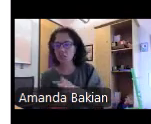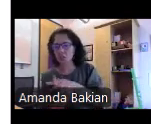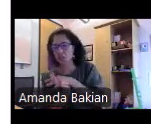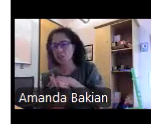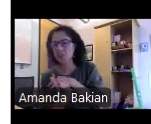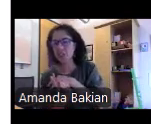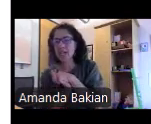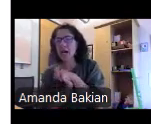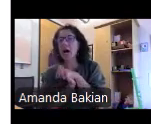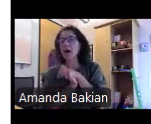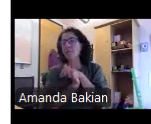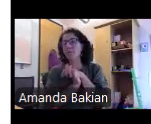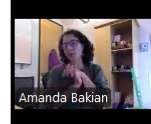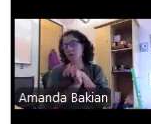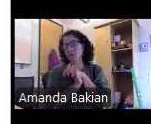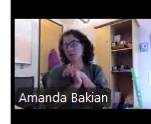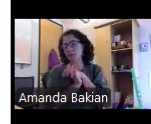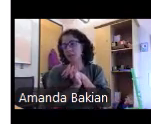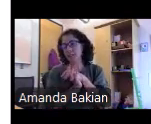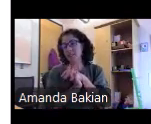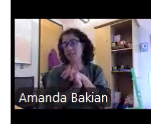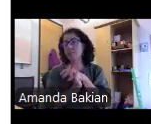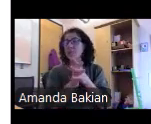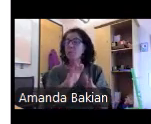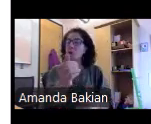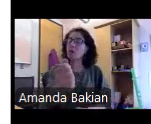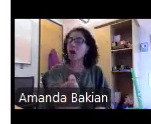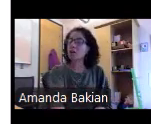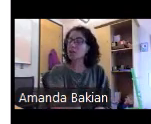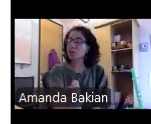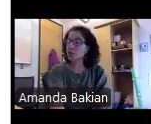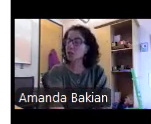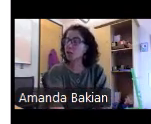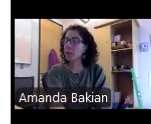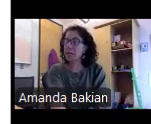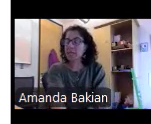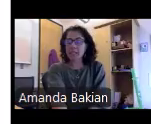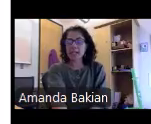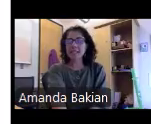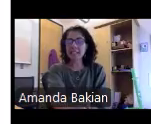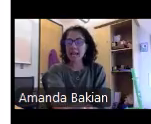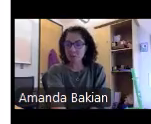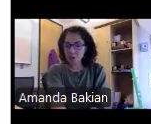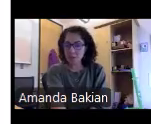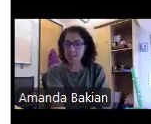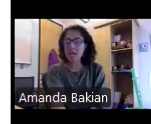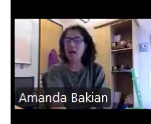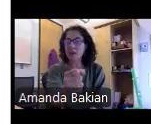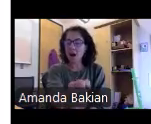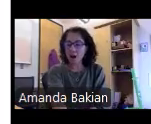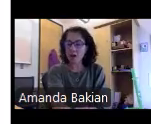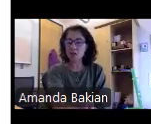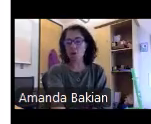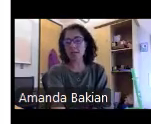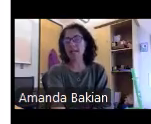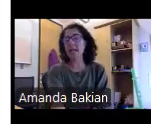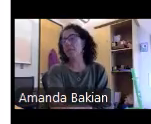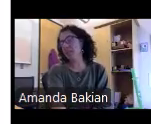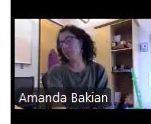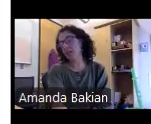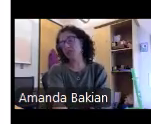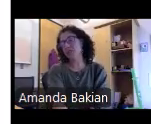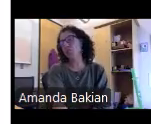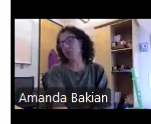work really encouraged these more longer-term establishment of